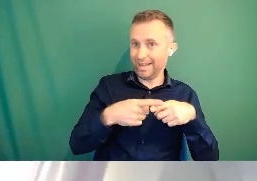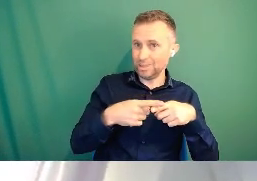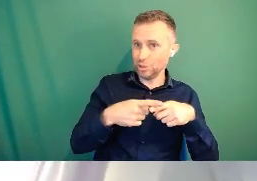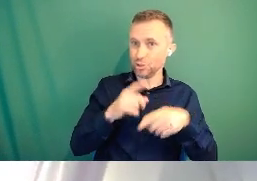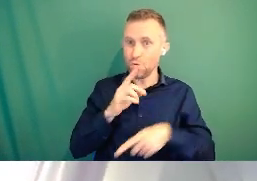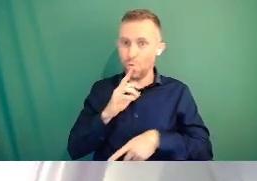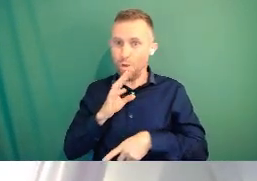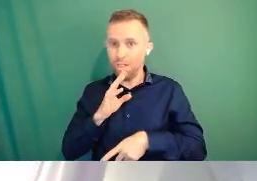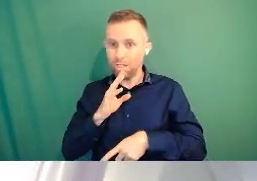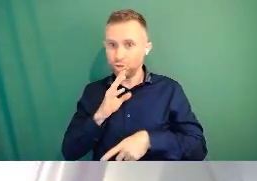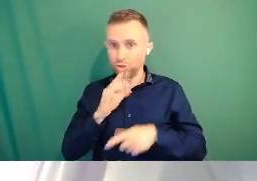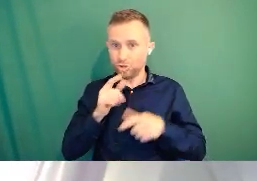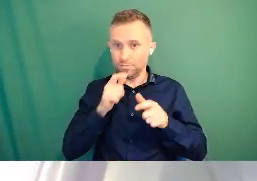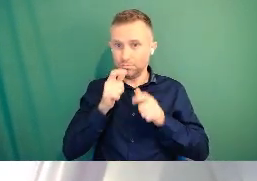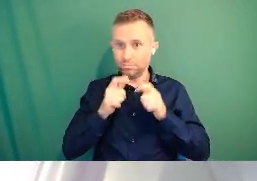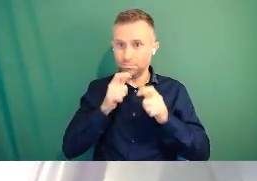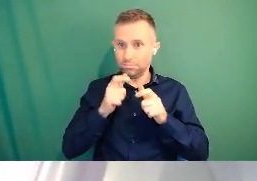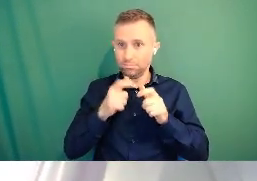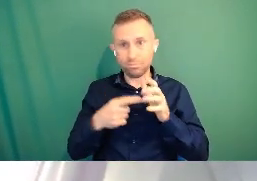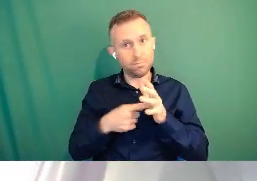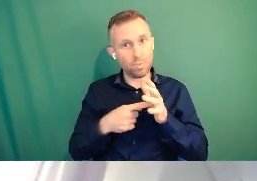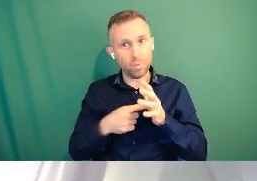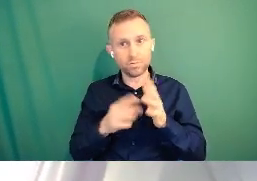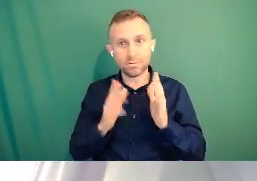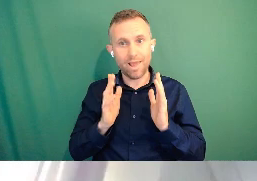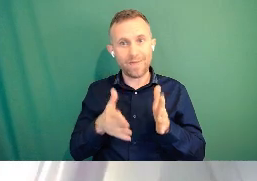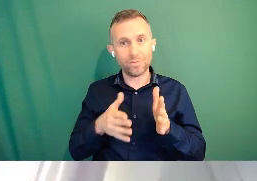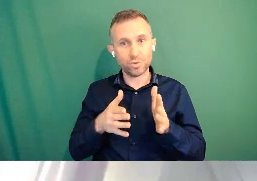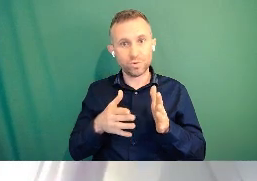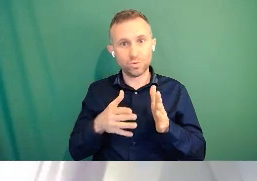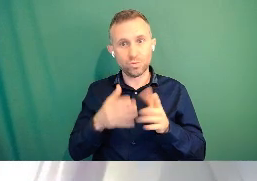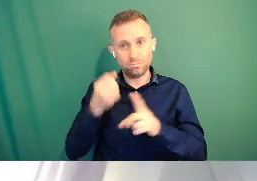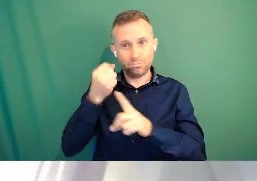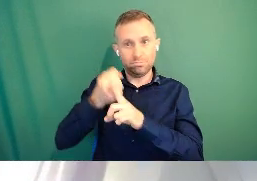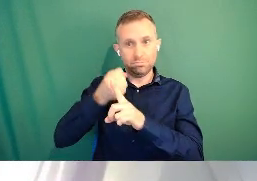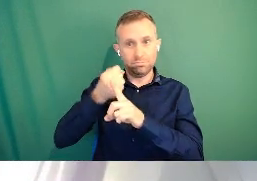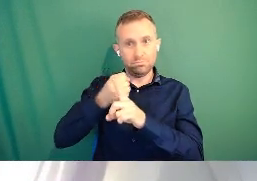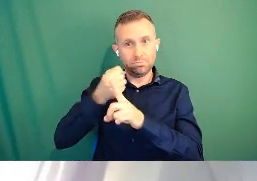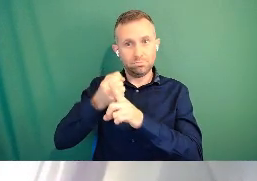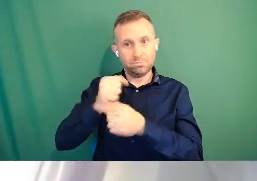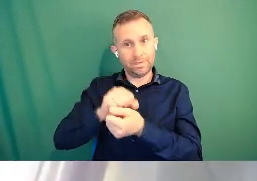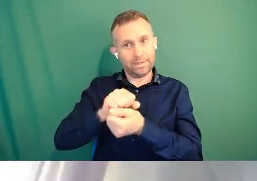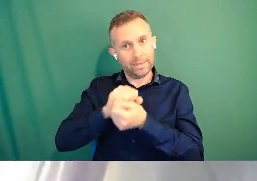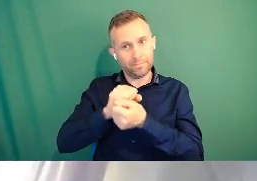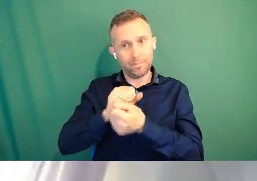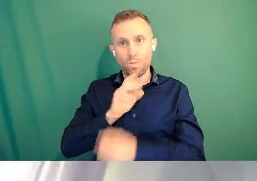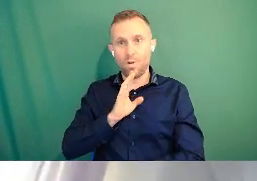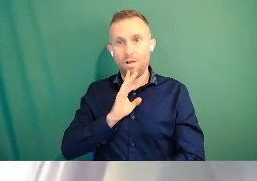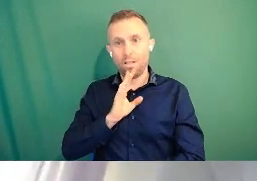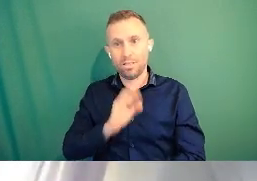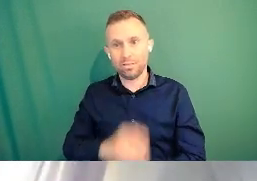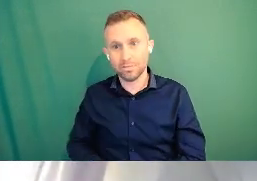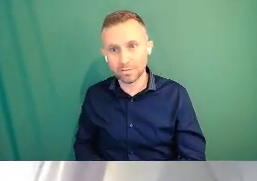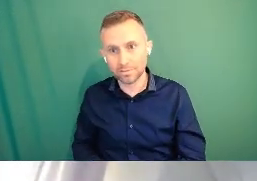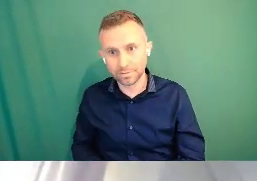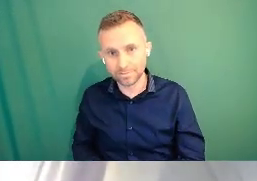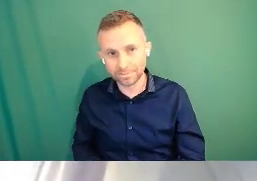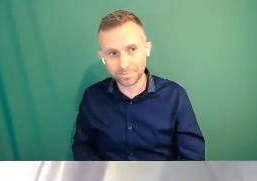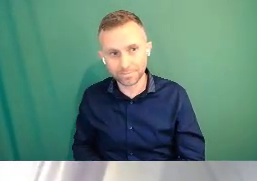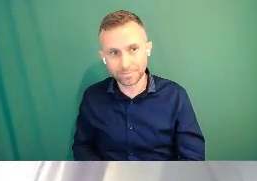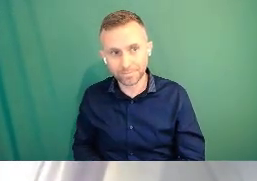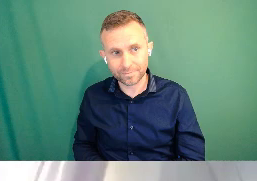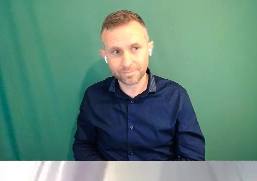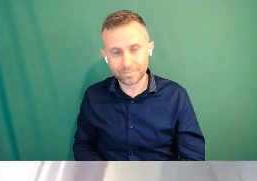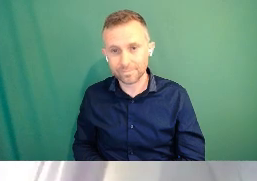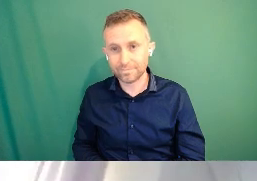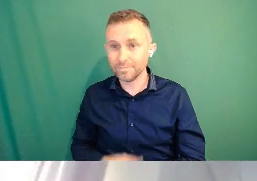Welsh government, which Cadw is. It's important that we promote the Welsh language. But so it does